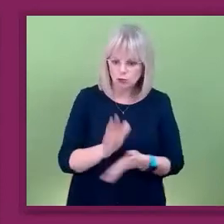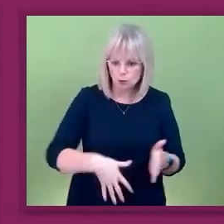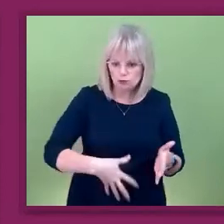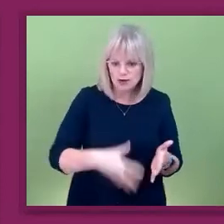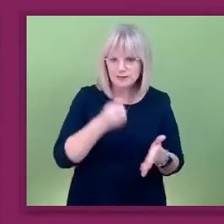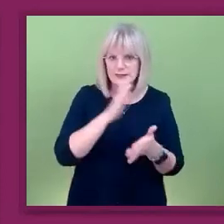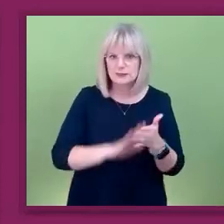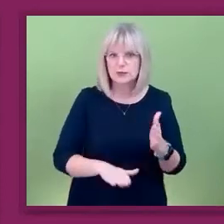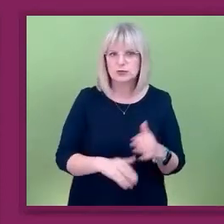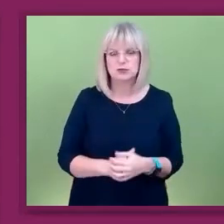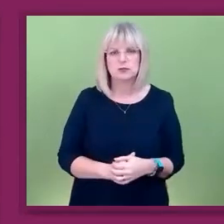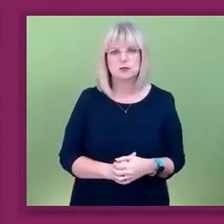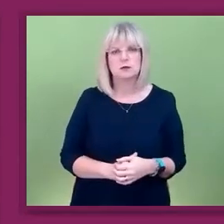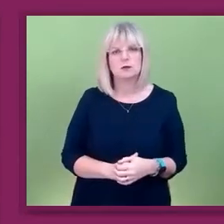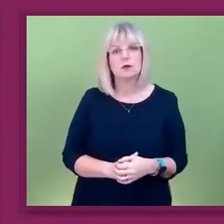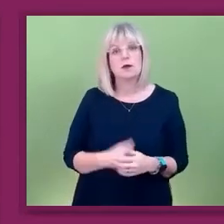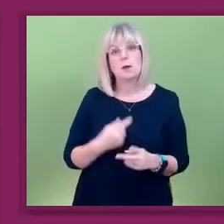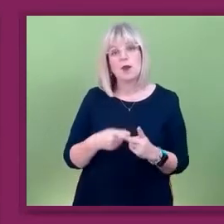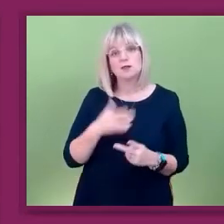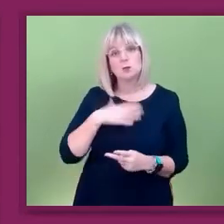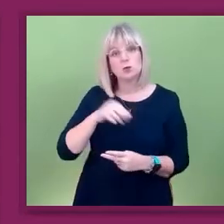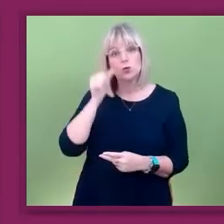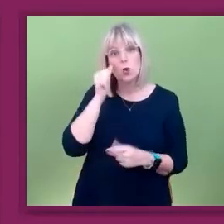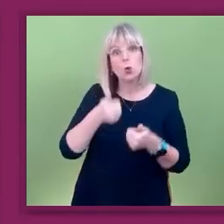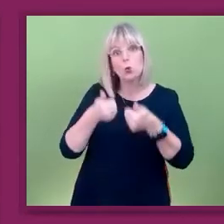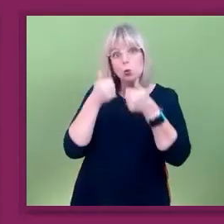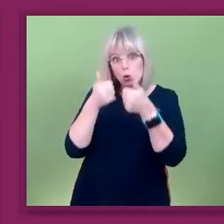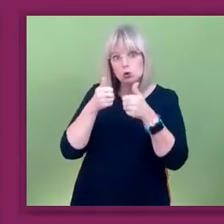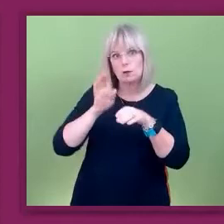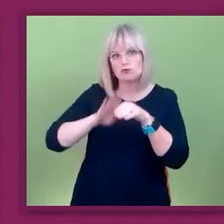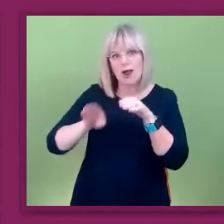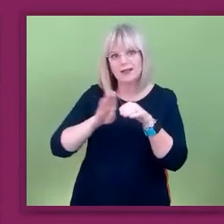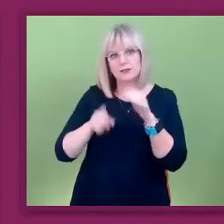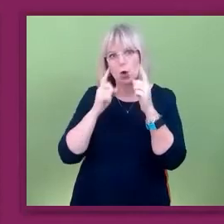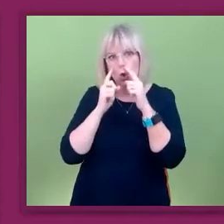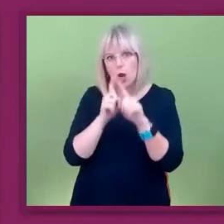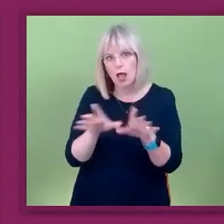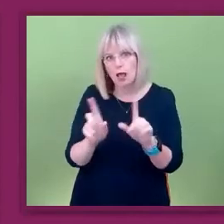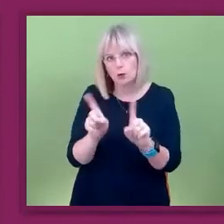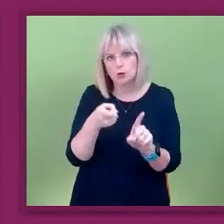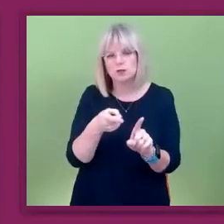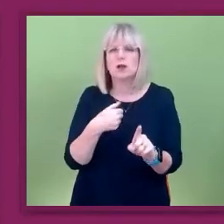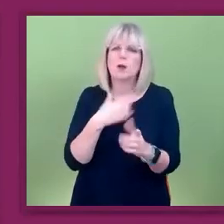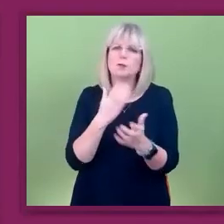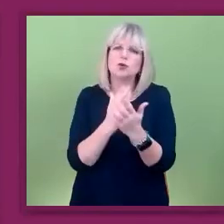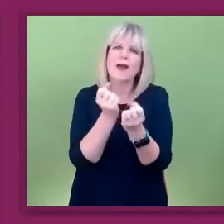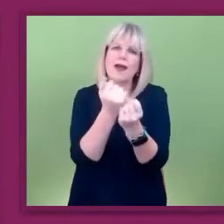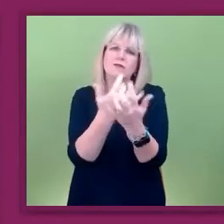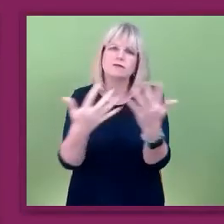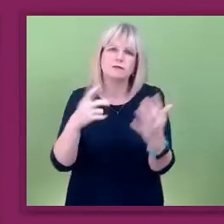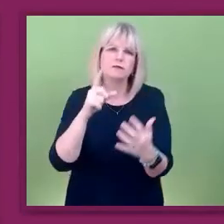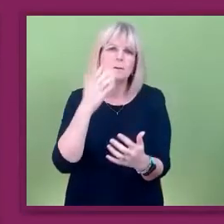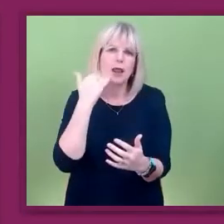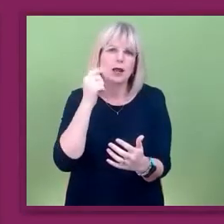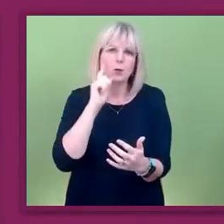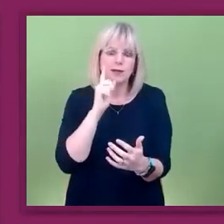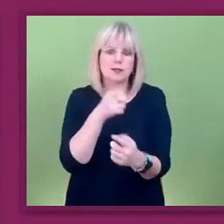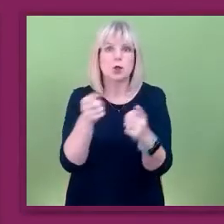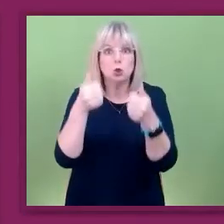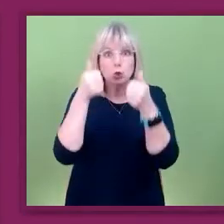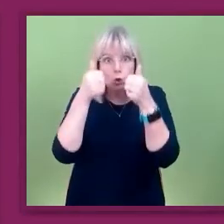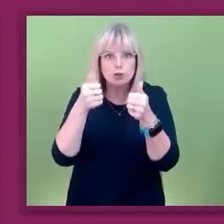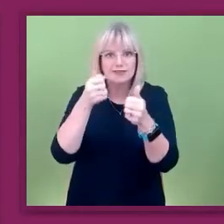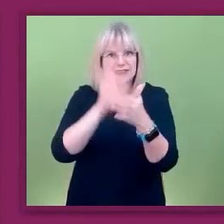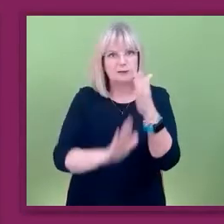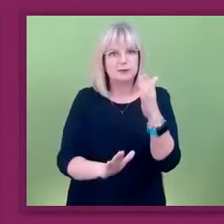looks like, because I'm fully aware that other Black women surely have some, good experiences, good encounters